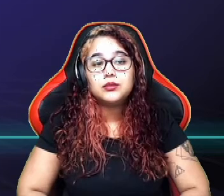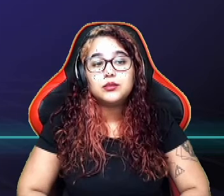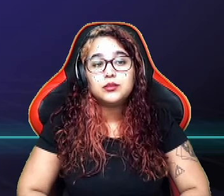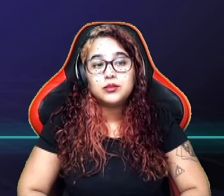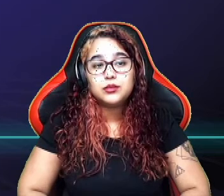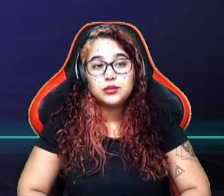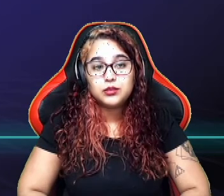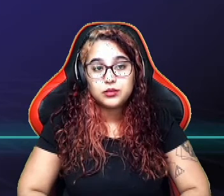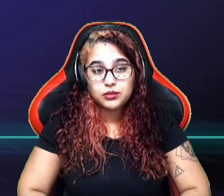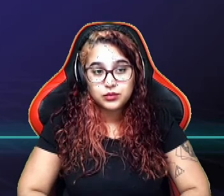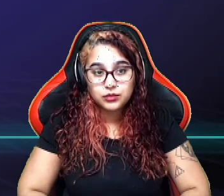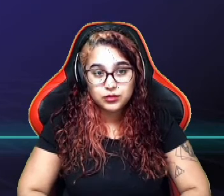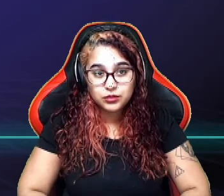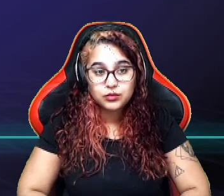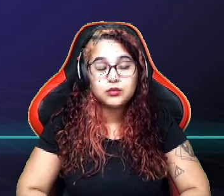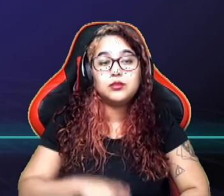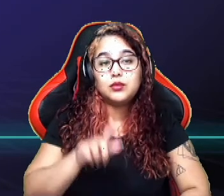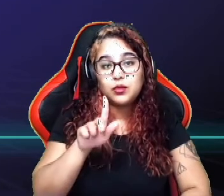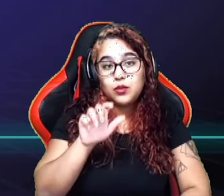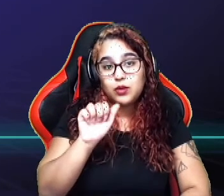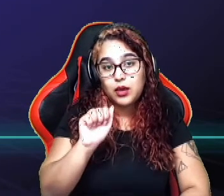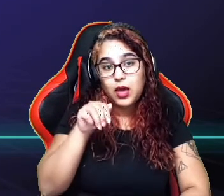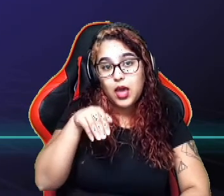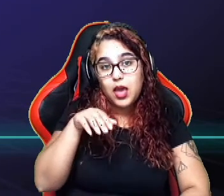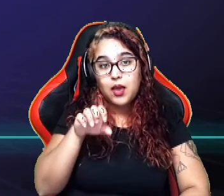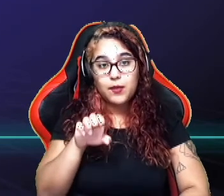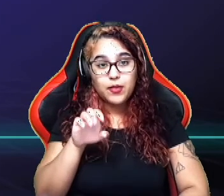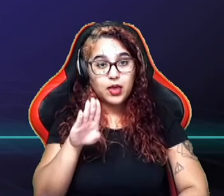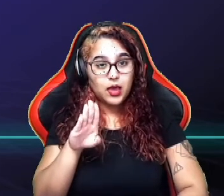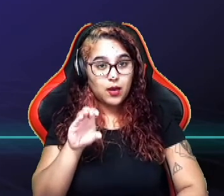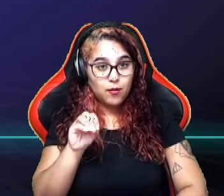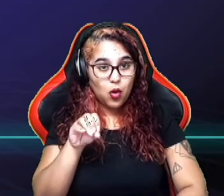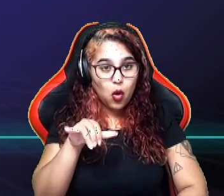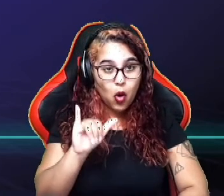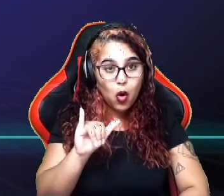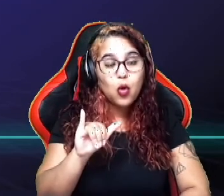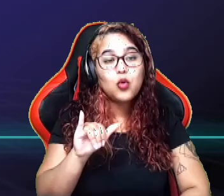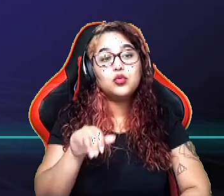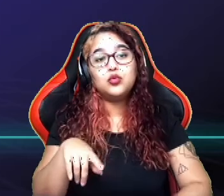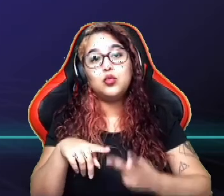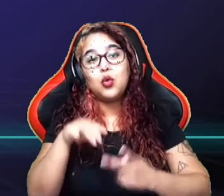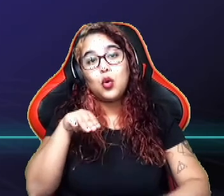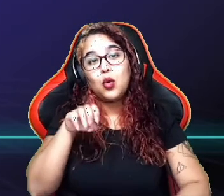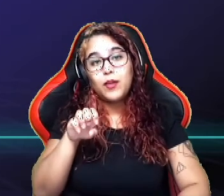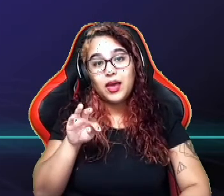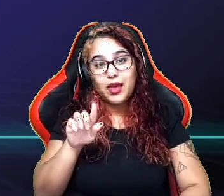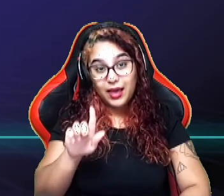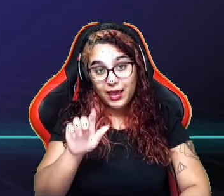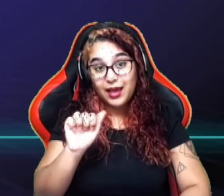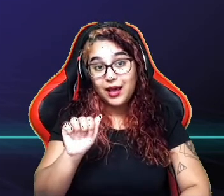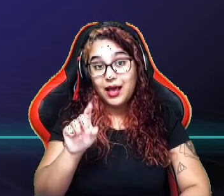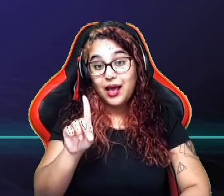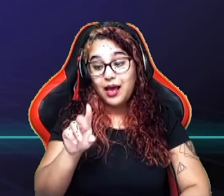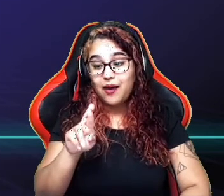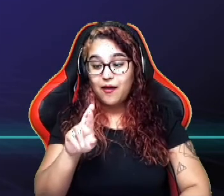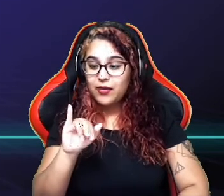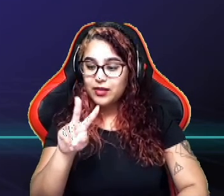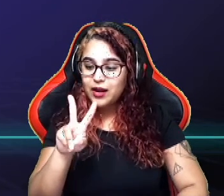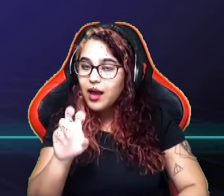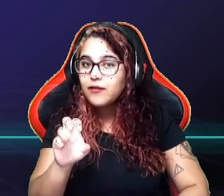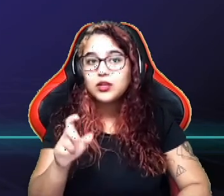to create games. Game Boy games, Mega Drive console. You